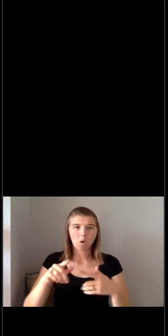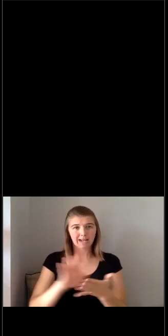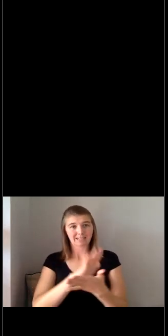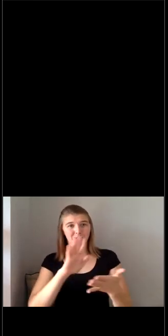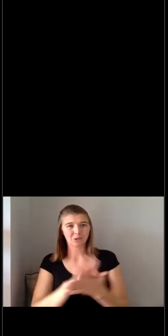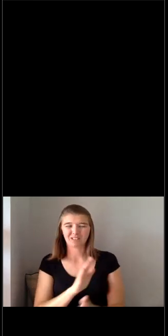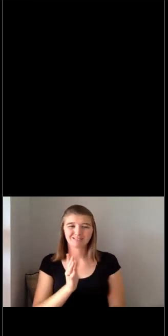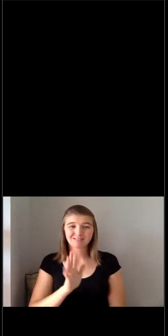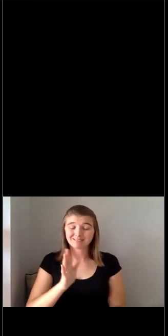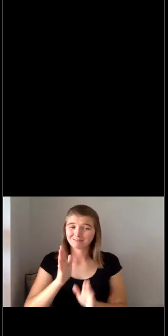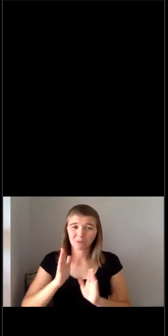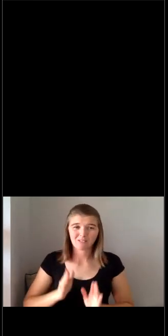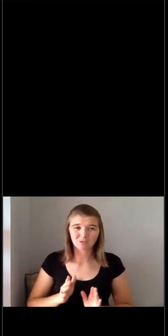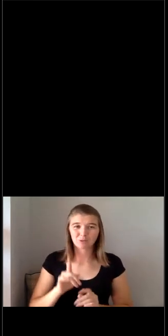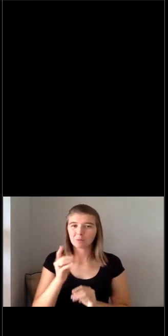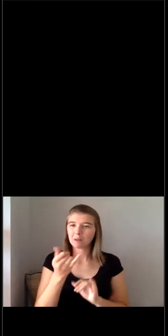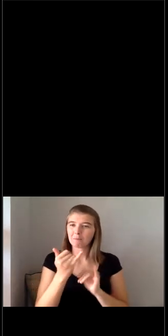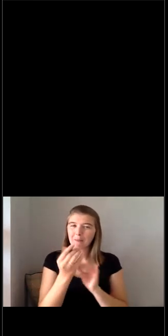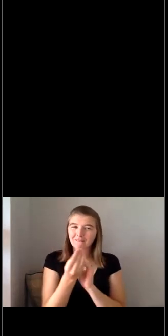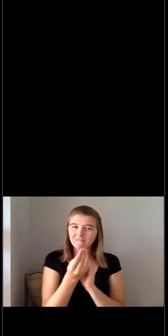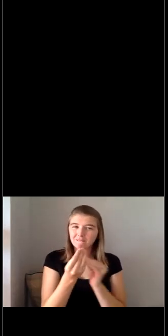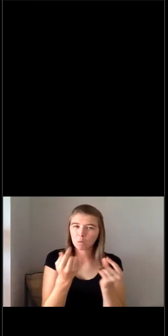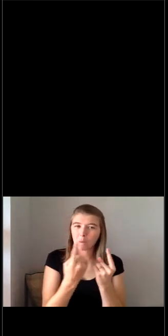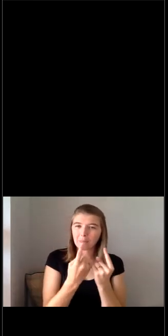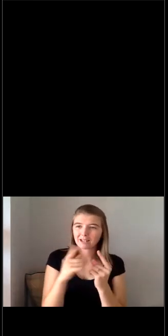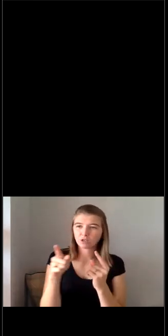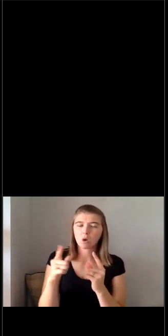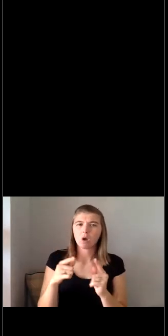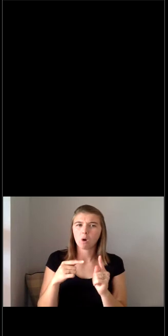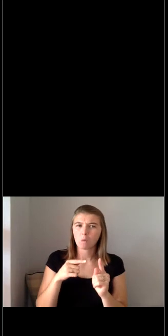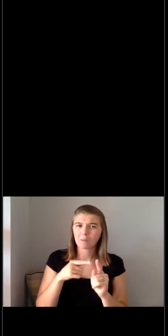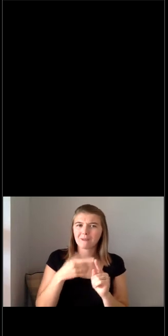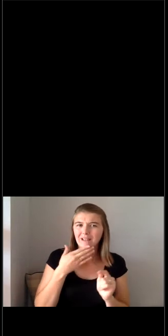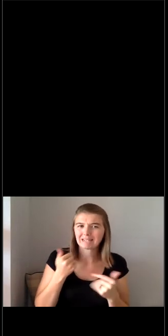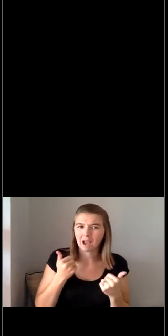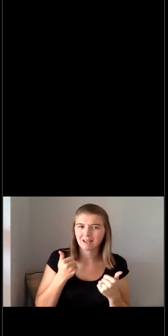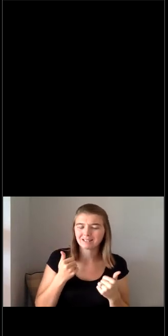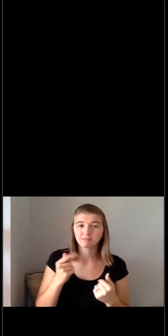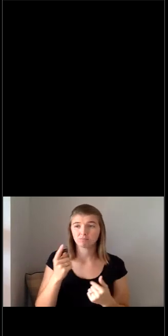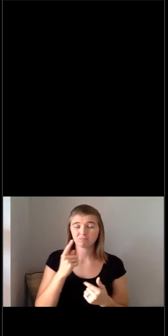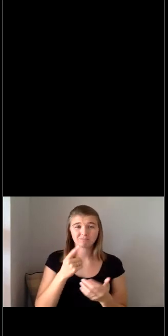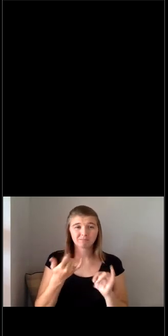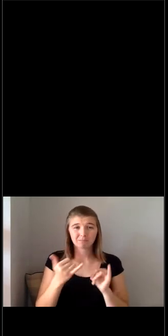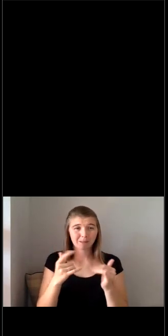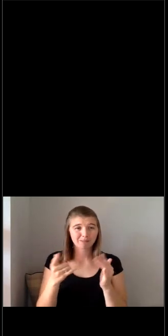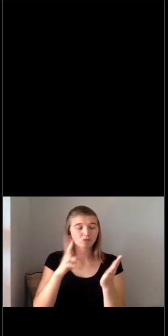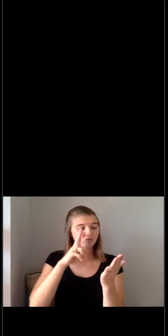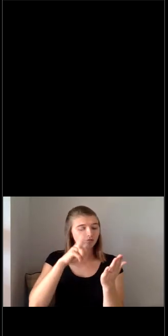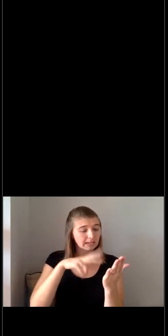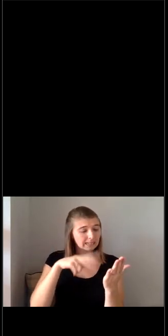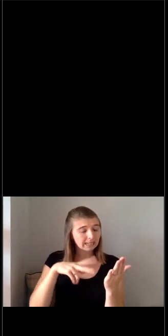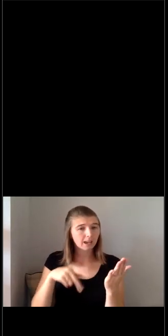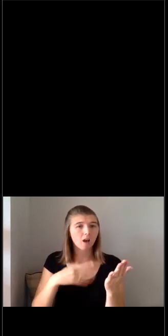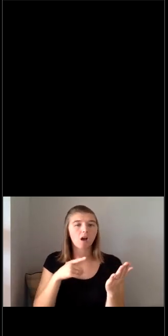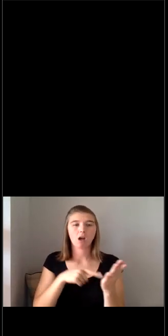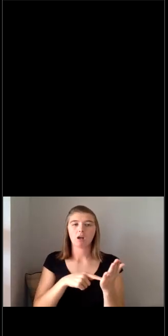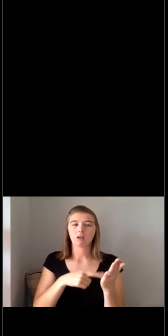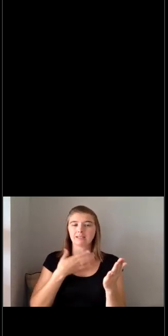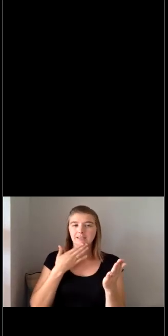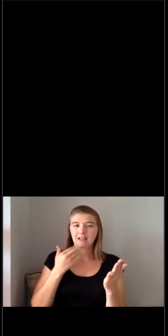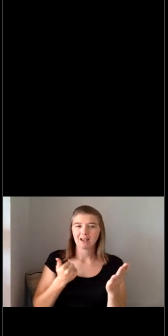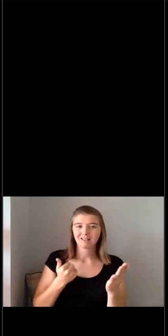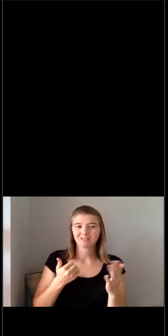that felt nice, then you have your own data, you've done your own study. If the breathing felt nice for you, make time to do a bit of breathing. If it was nice to do the listening,